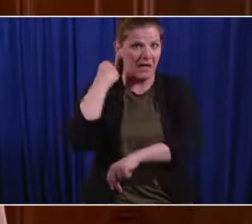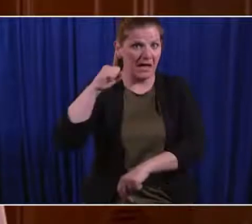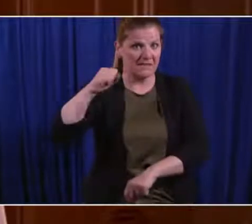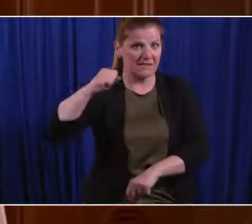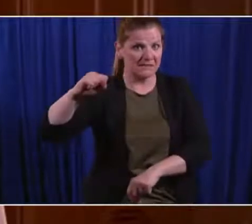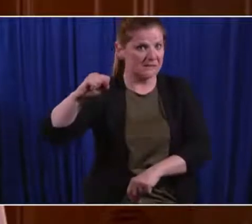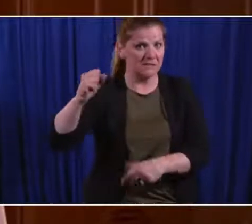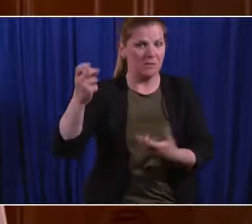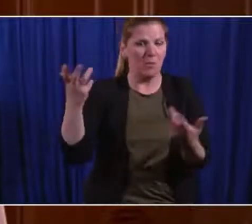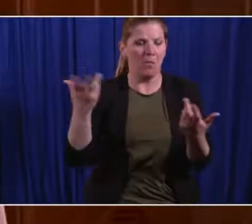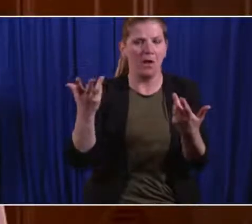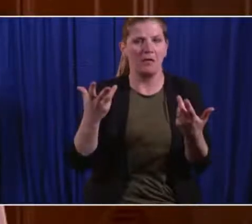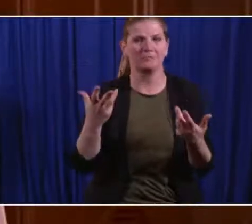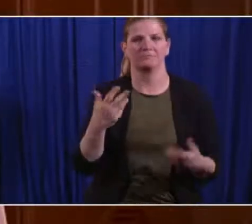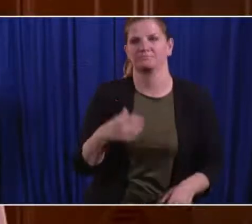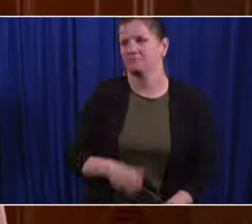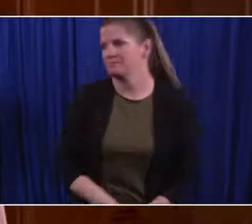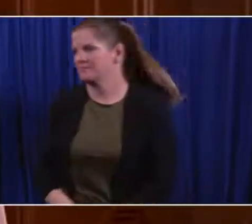it is,